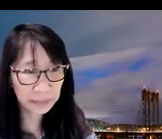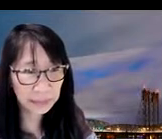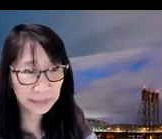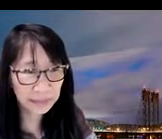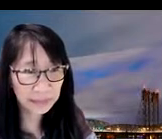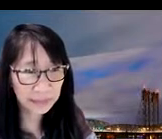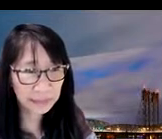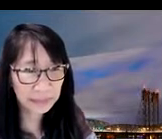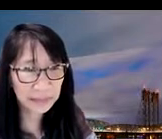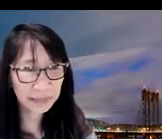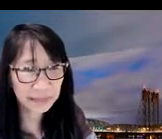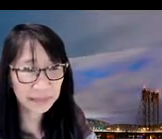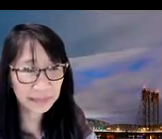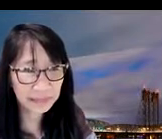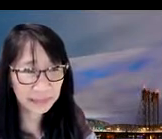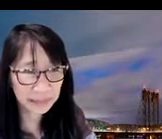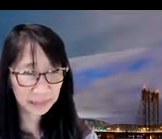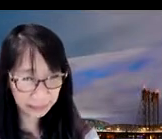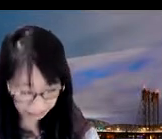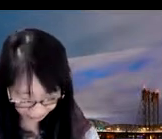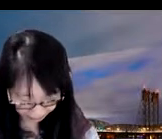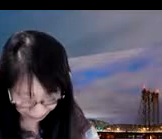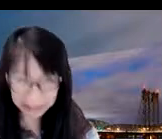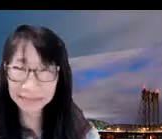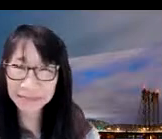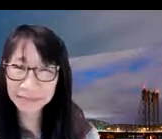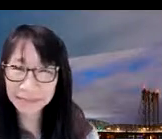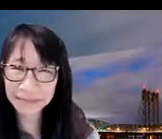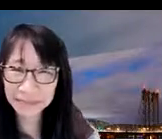so I can kind of check out Vancouver, Washington.